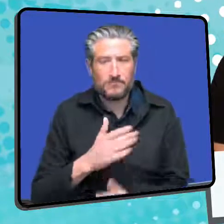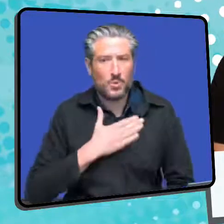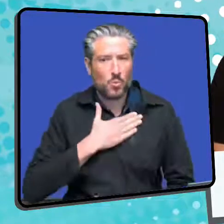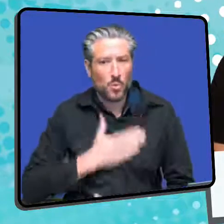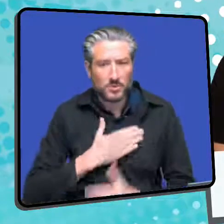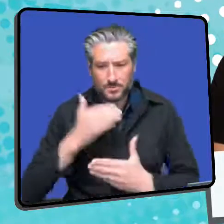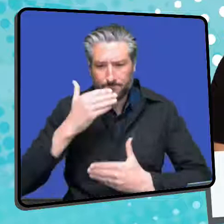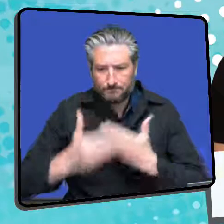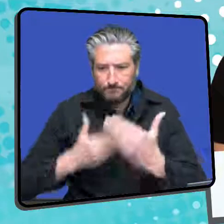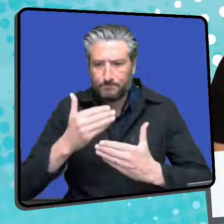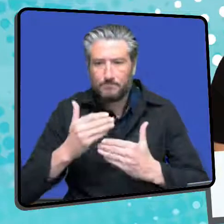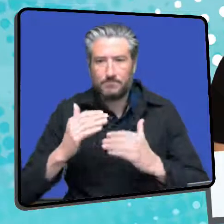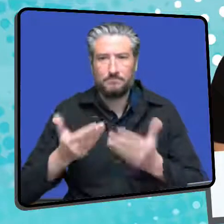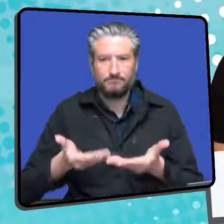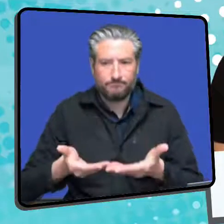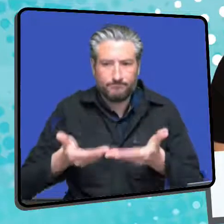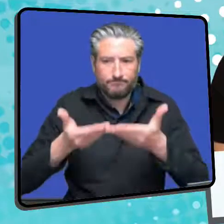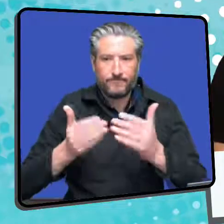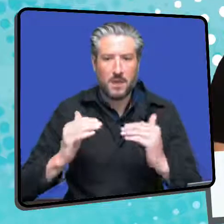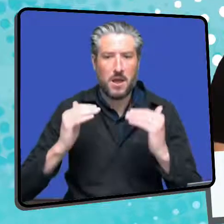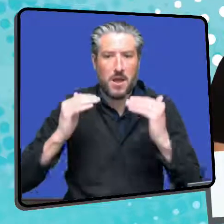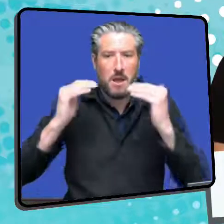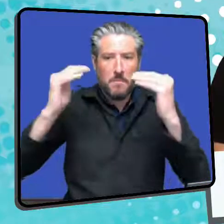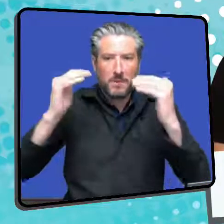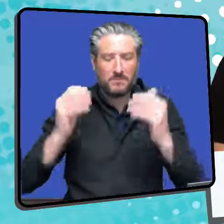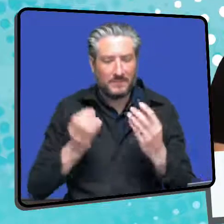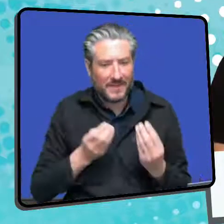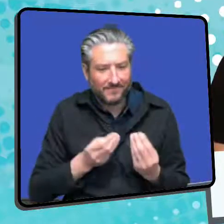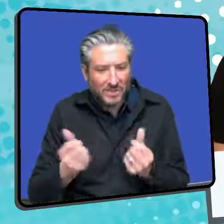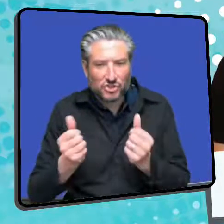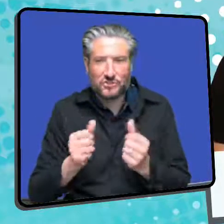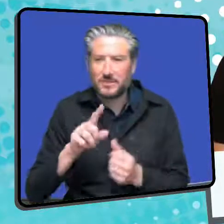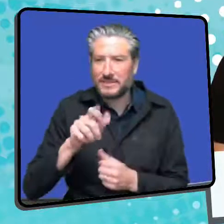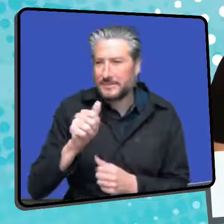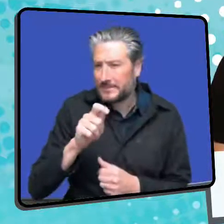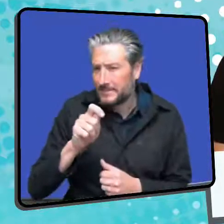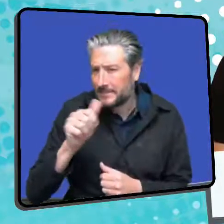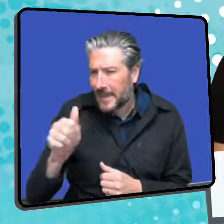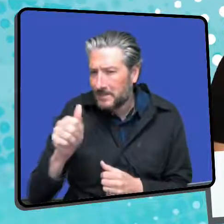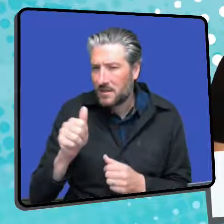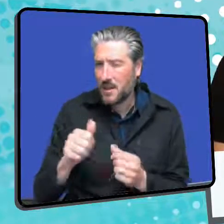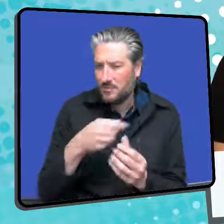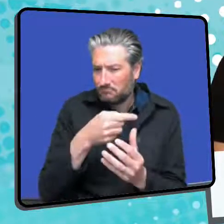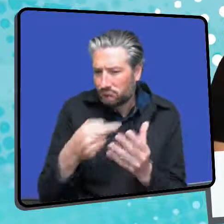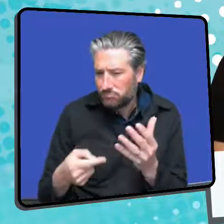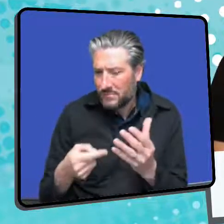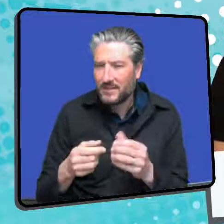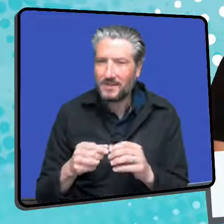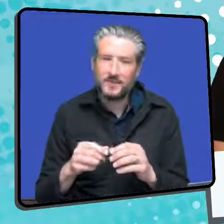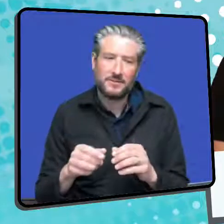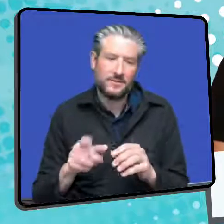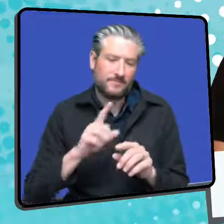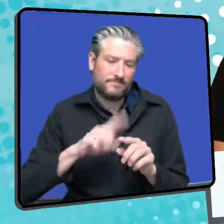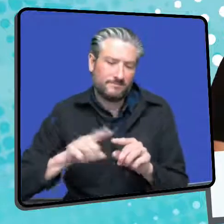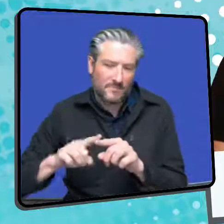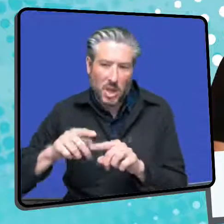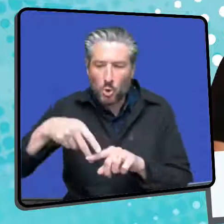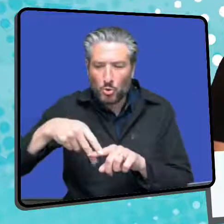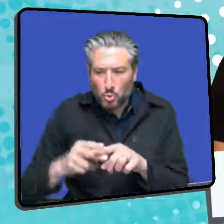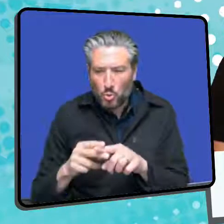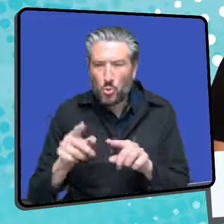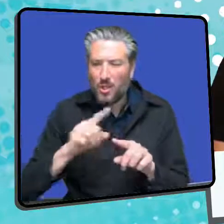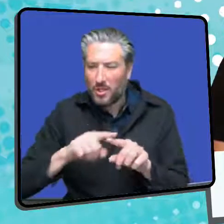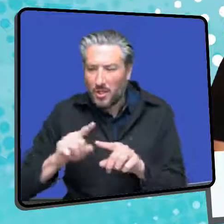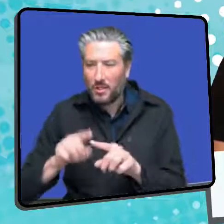start being a bit more efficient with the use of data and tools in their jobs. So in terms of background, we see like we have